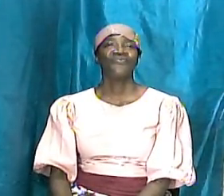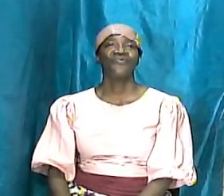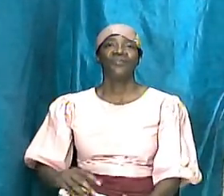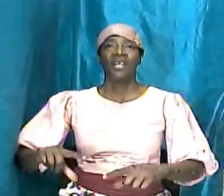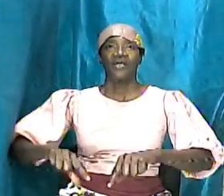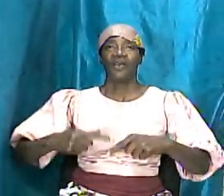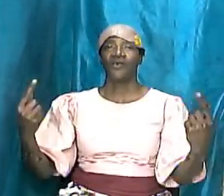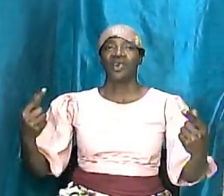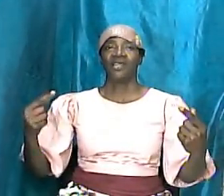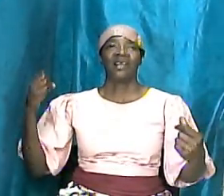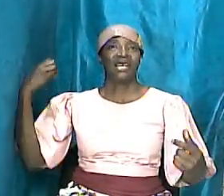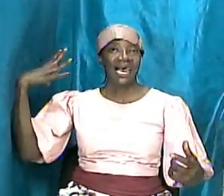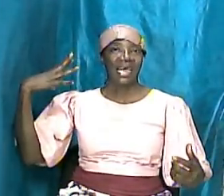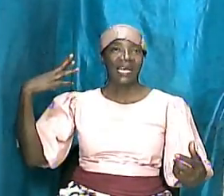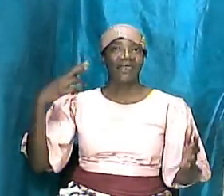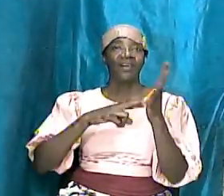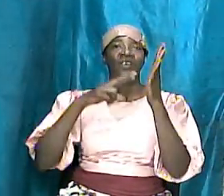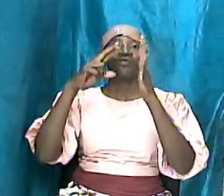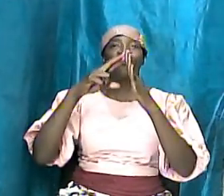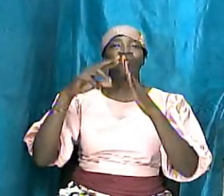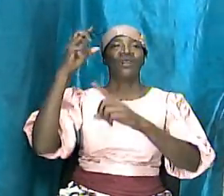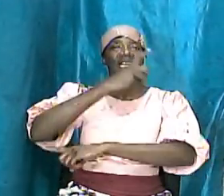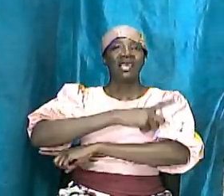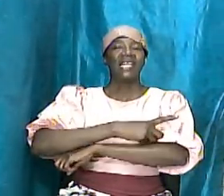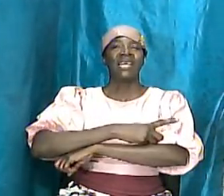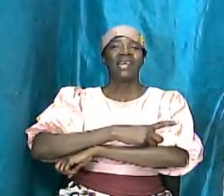The greater light to rule the day,